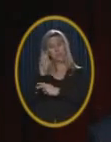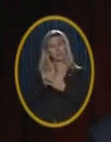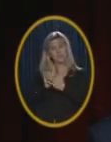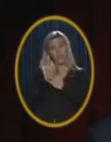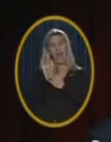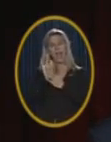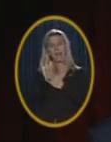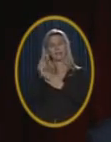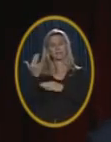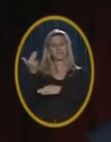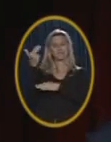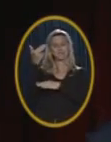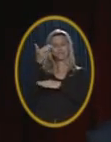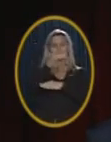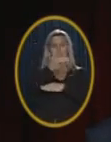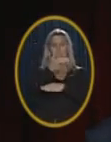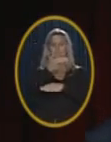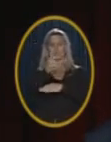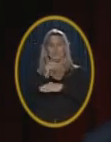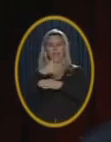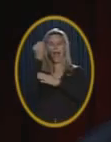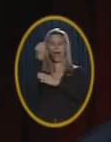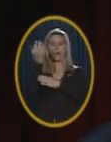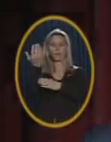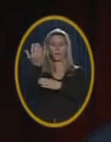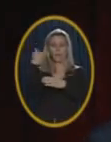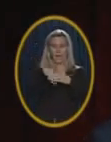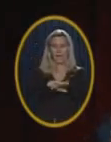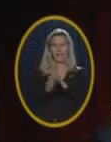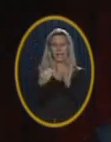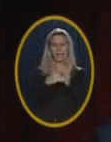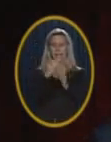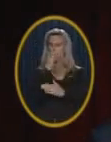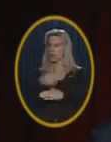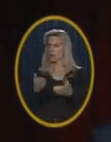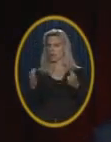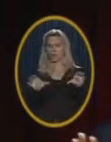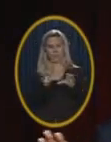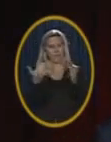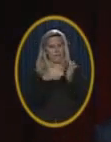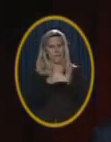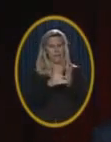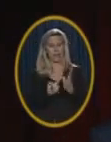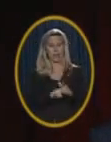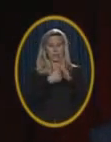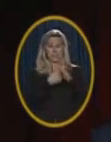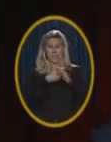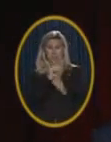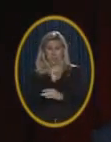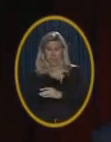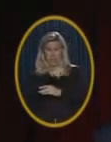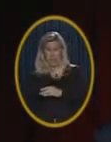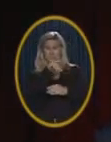orbit and out, ascent, orbit, and entry. That's never been done again. Start the APUs in OPF.